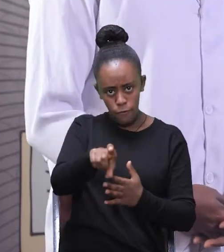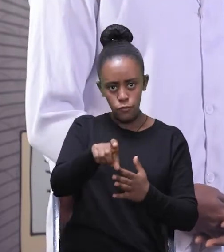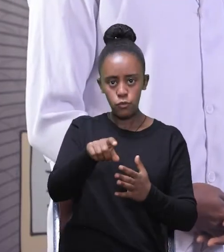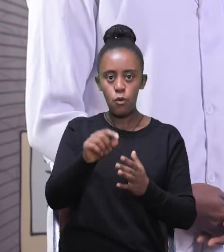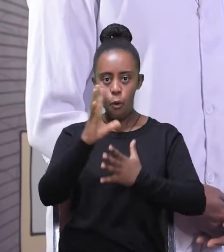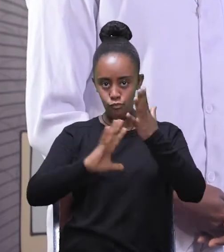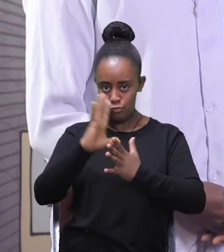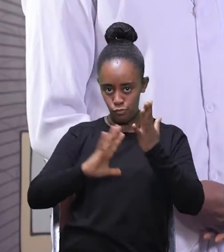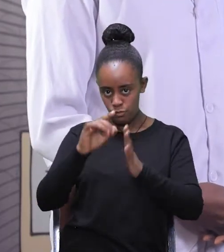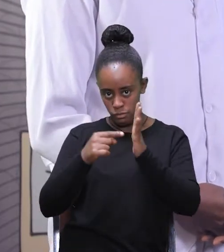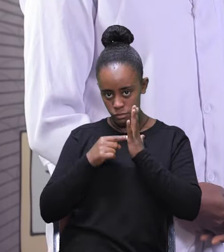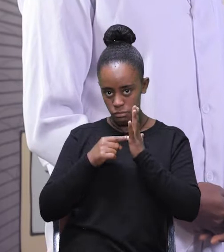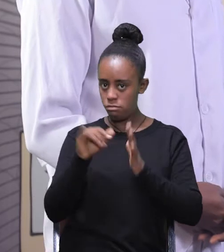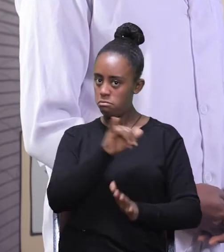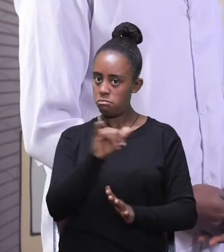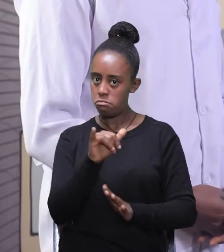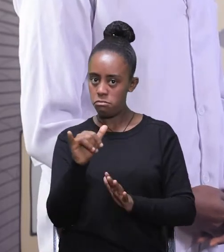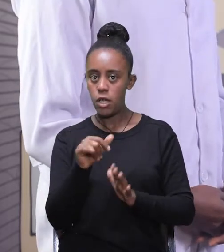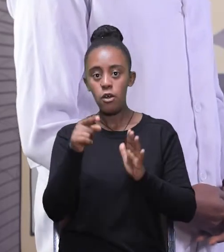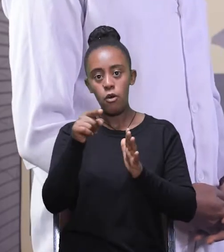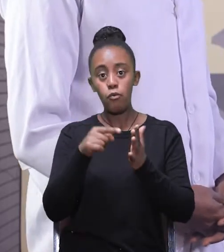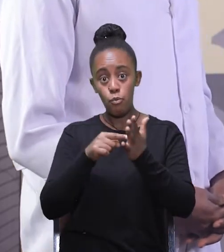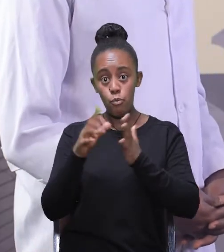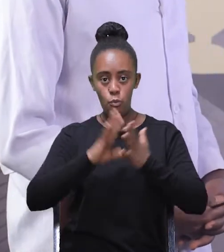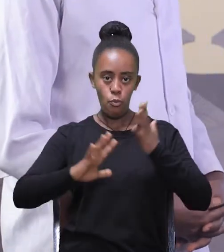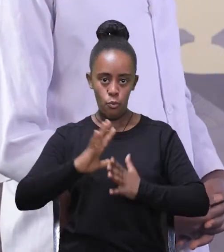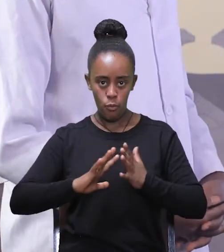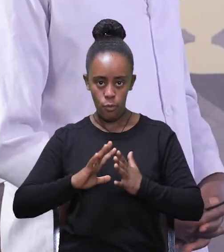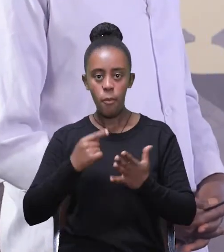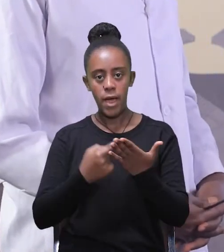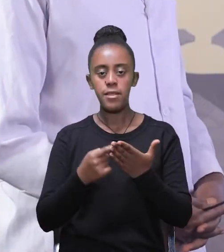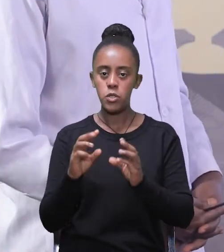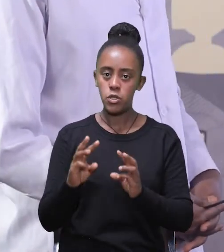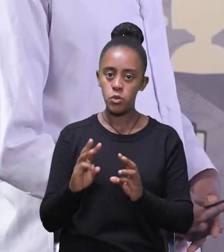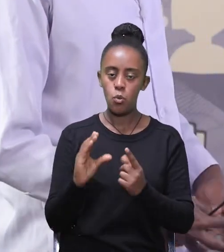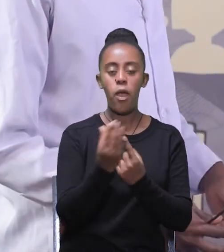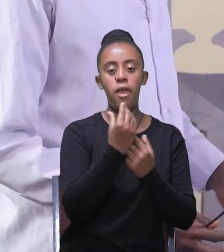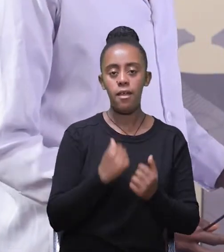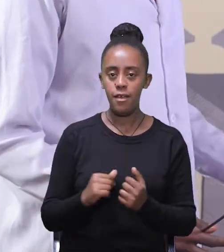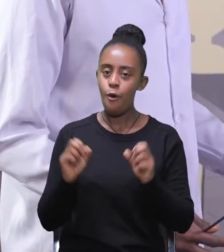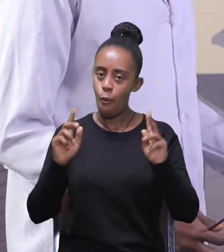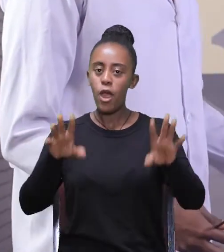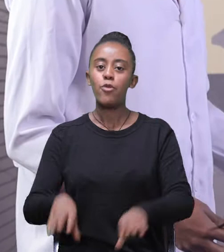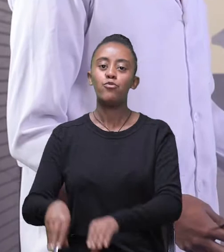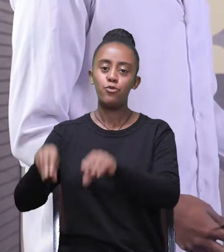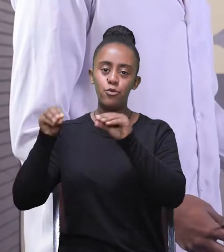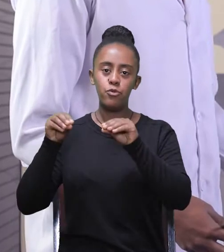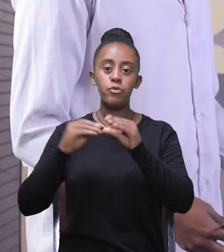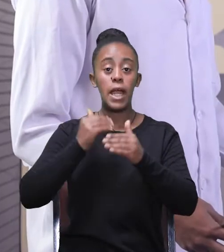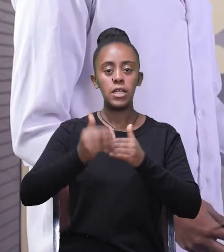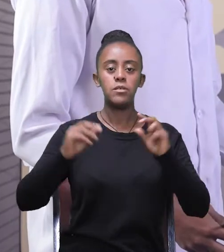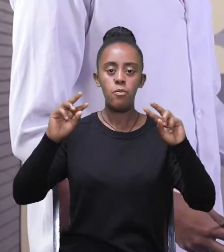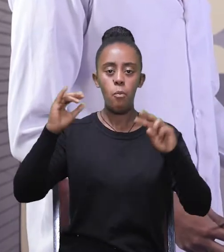pronounce numbers by this way. You have to pronounce number by this way. Okay, students. Let us go to the next